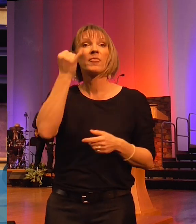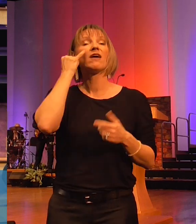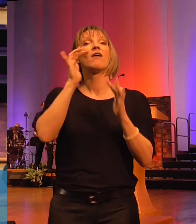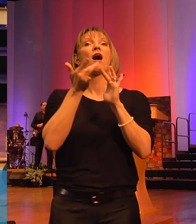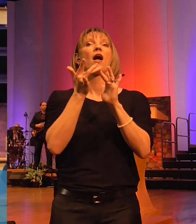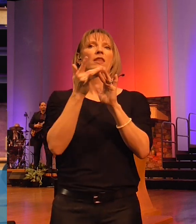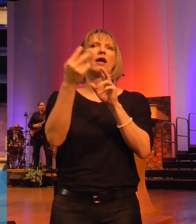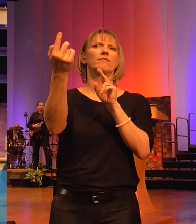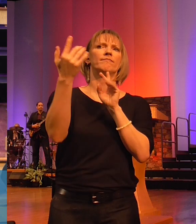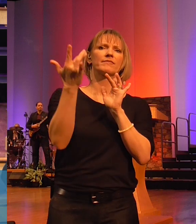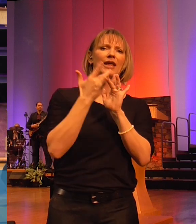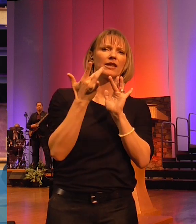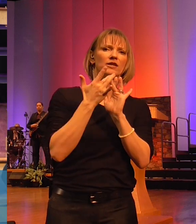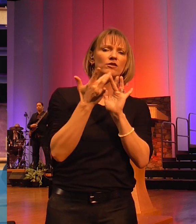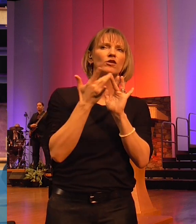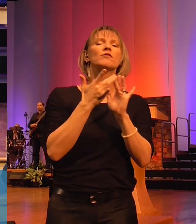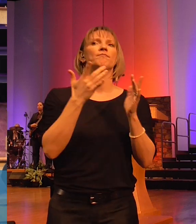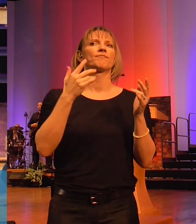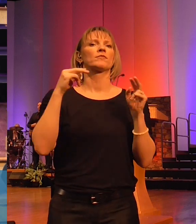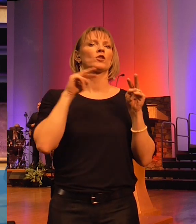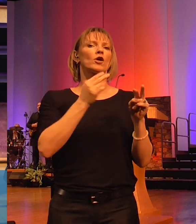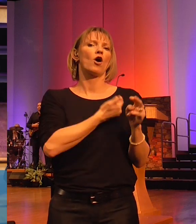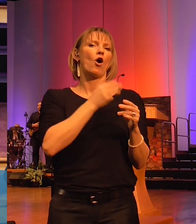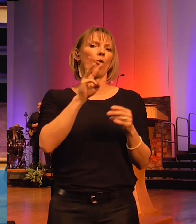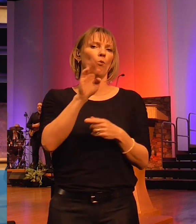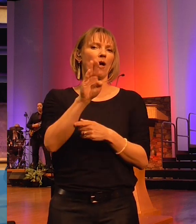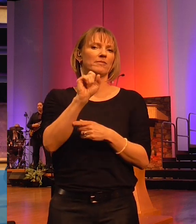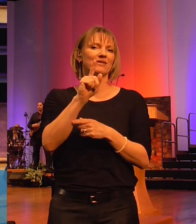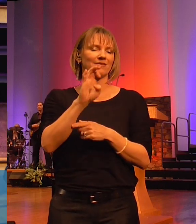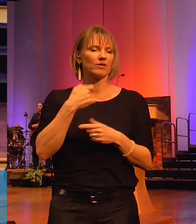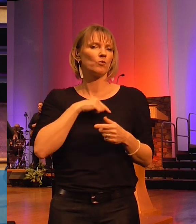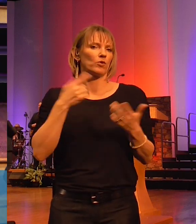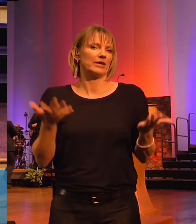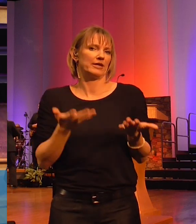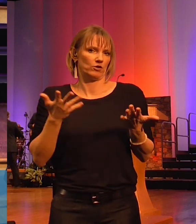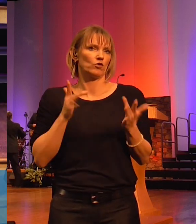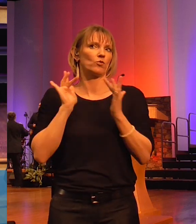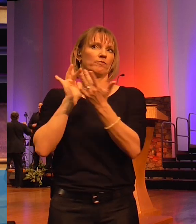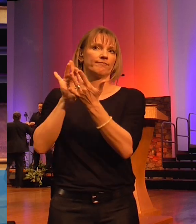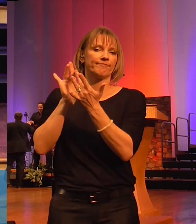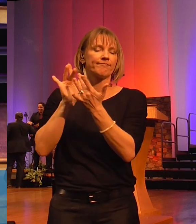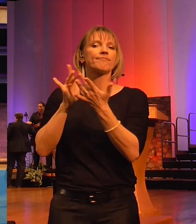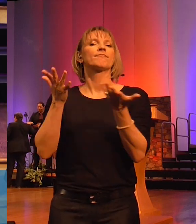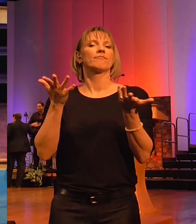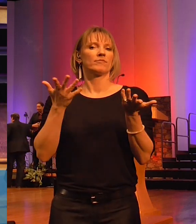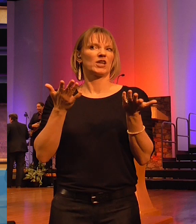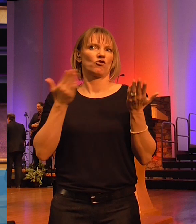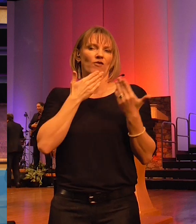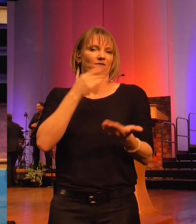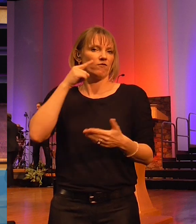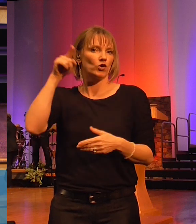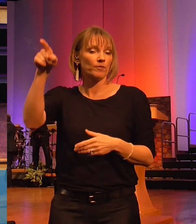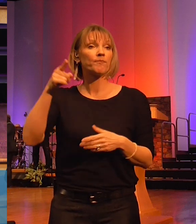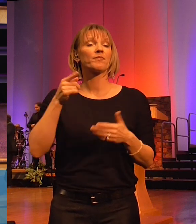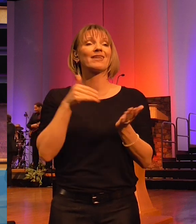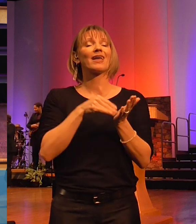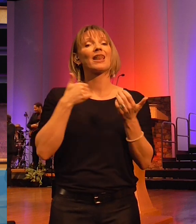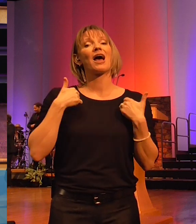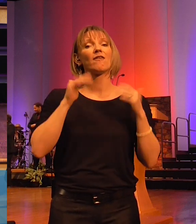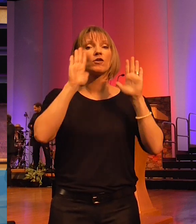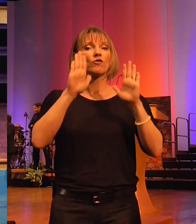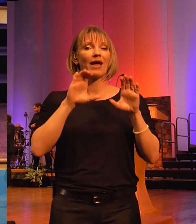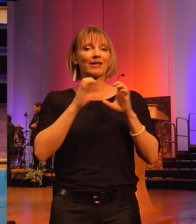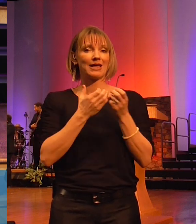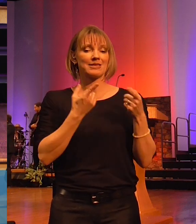touch with us. Check out our website. We're here to connect with you and are grateful for you. We've got, again, some great classes coming up,